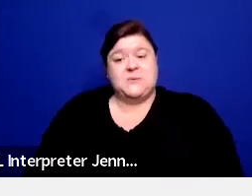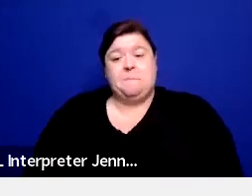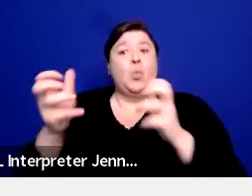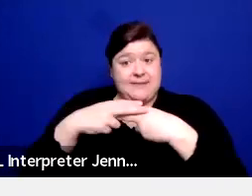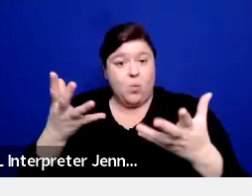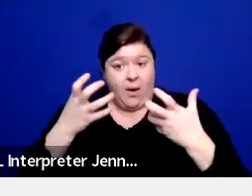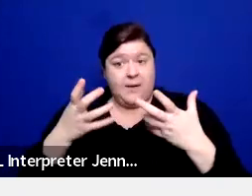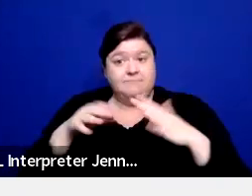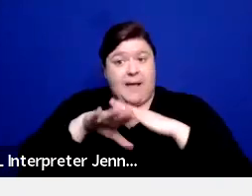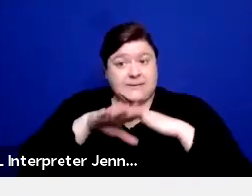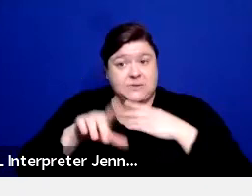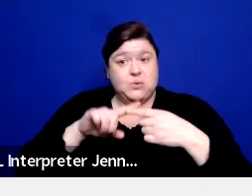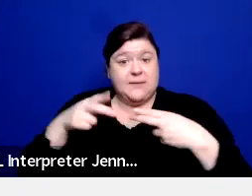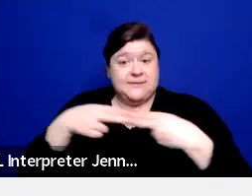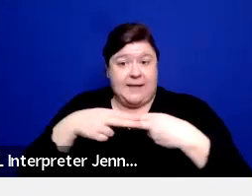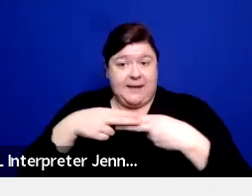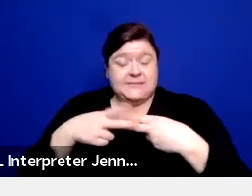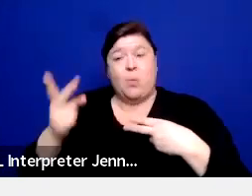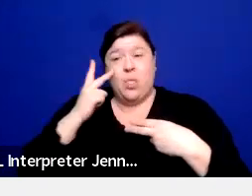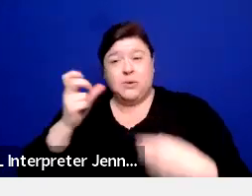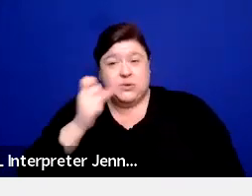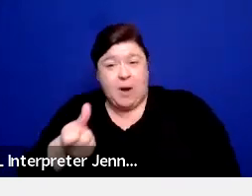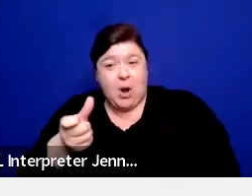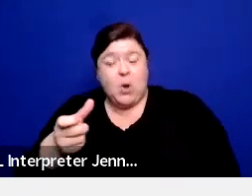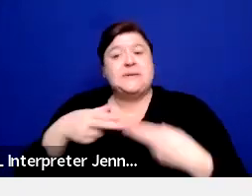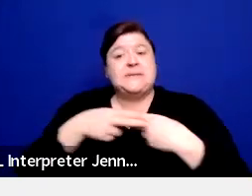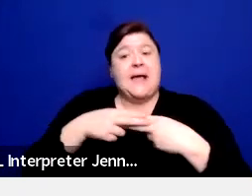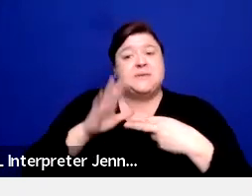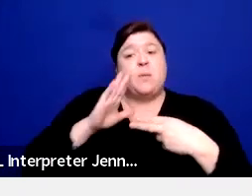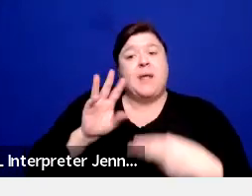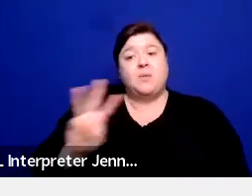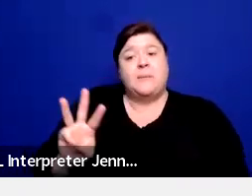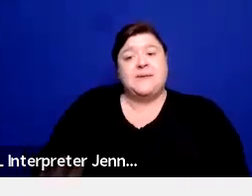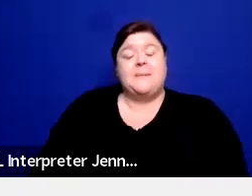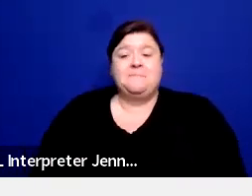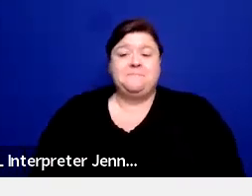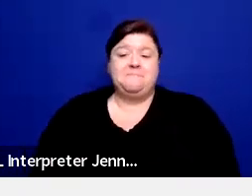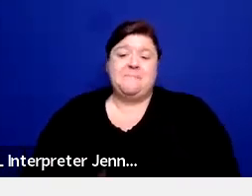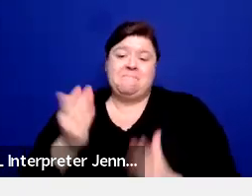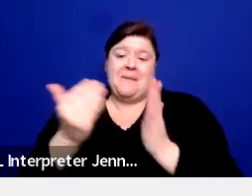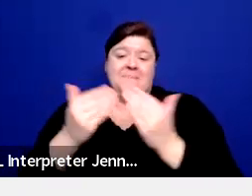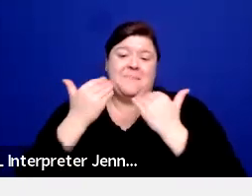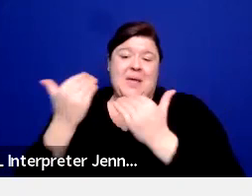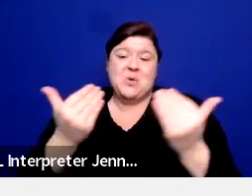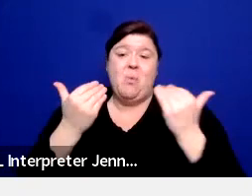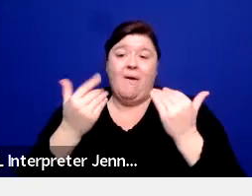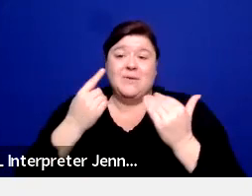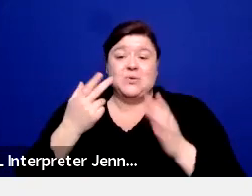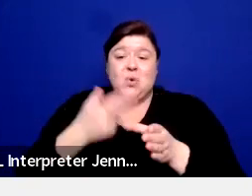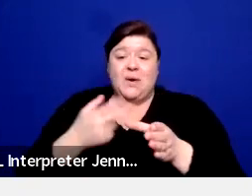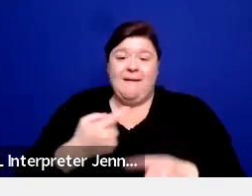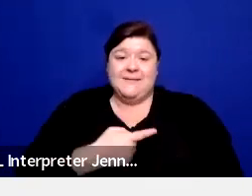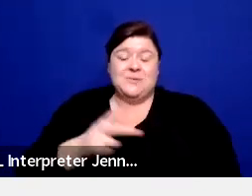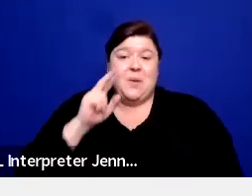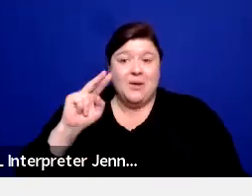please look back tomorrow, and the slides will be uploaded to our website. Again, thank you everyone so much for joining us, and we look forward to